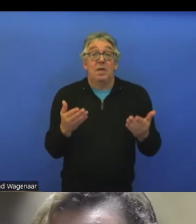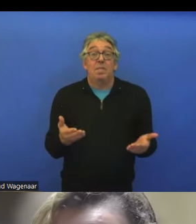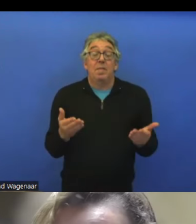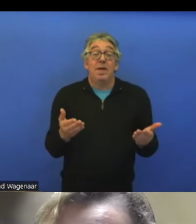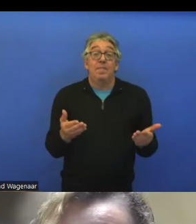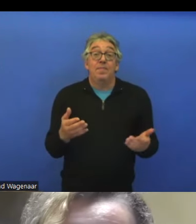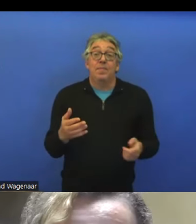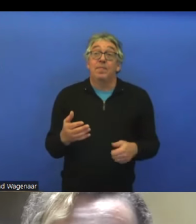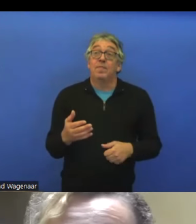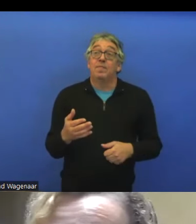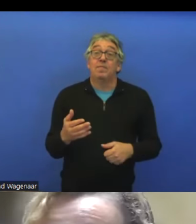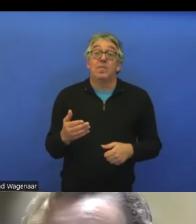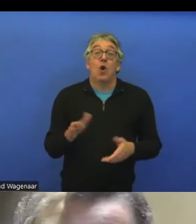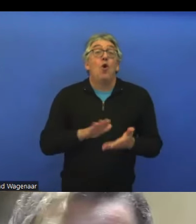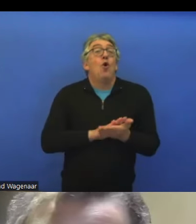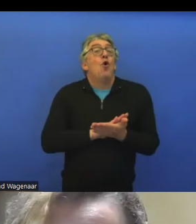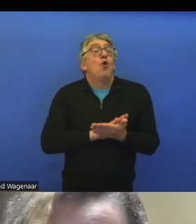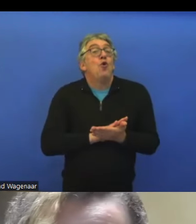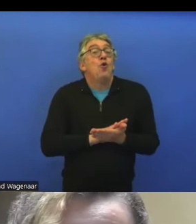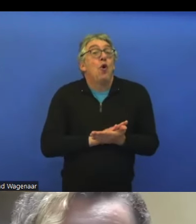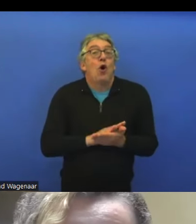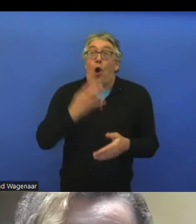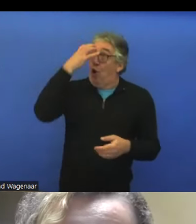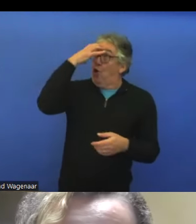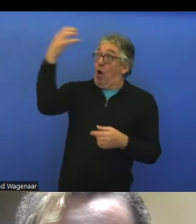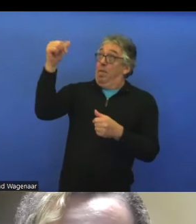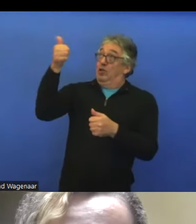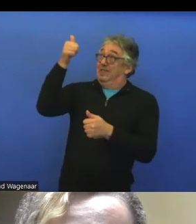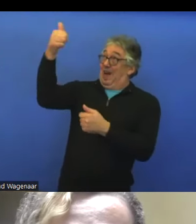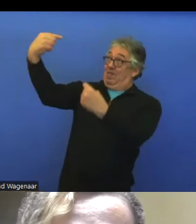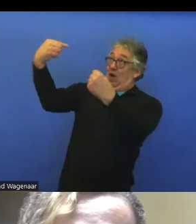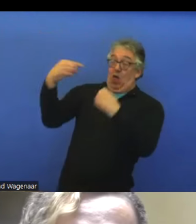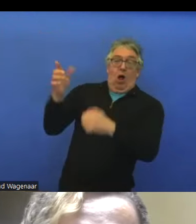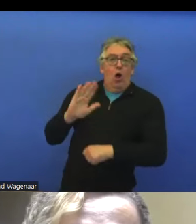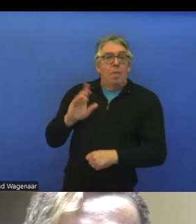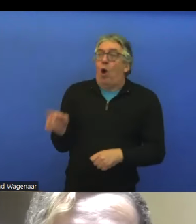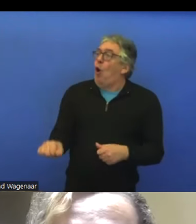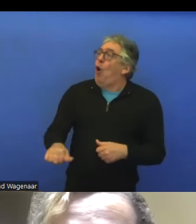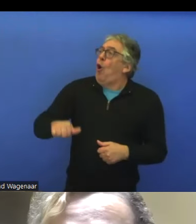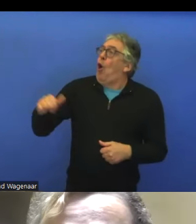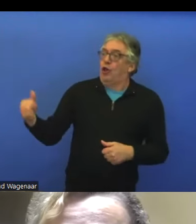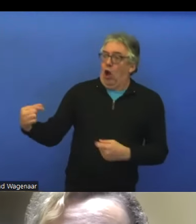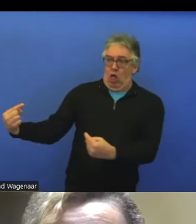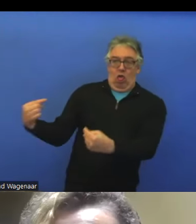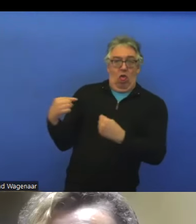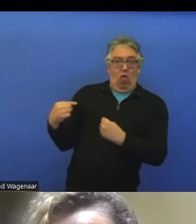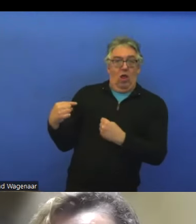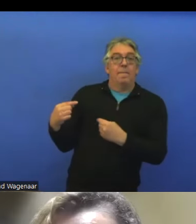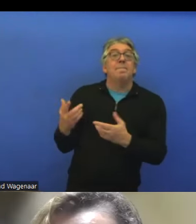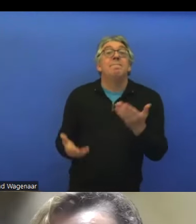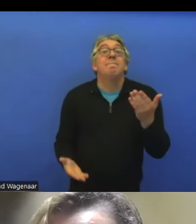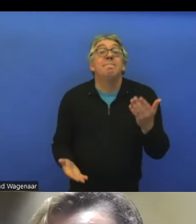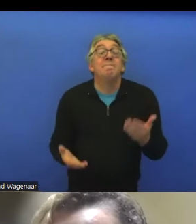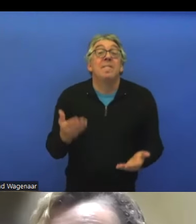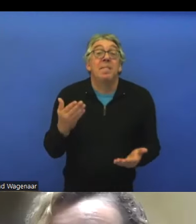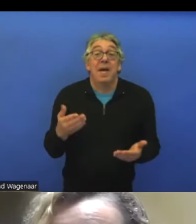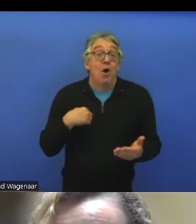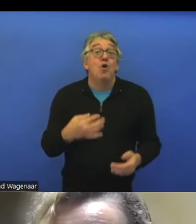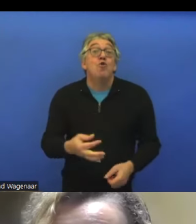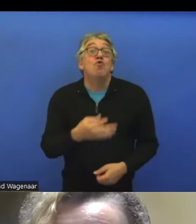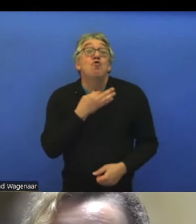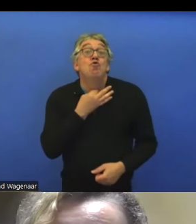agent, just giving you an example, for example, someone who's at risk of domestic violence from